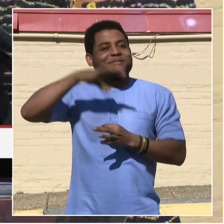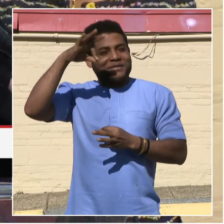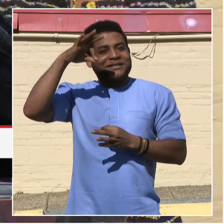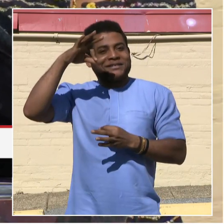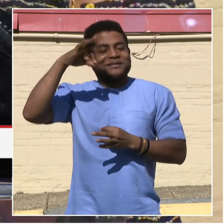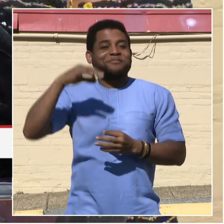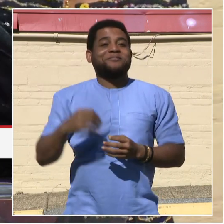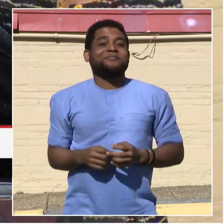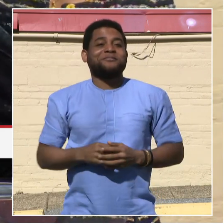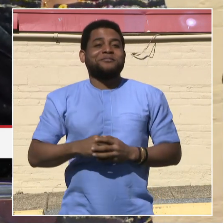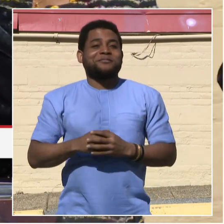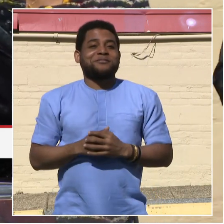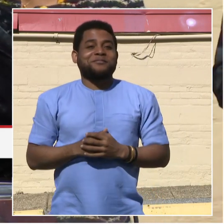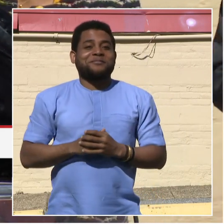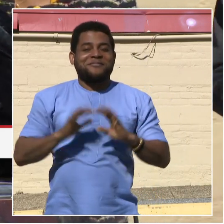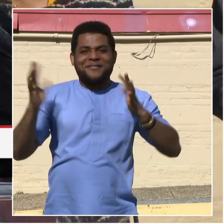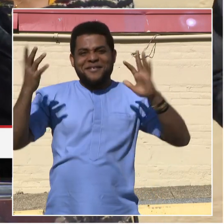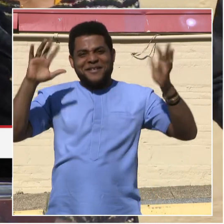We